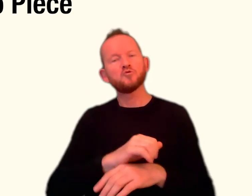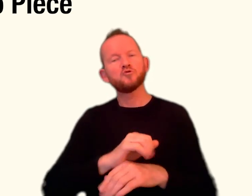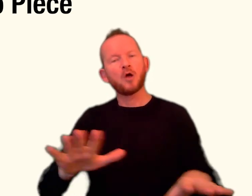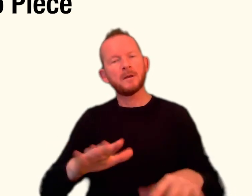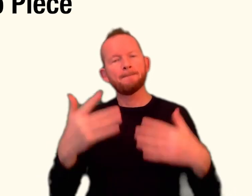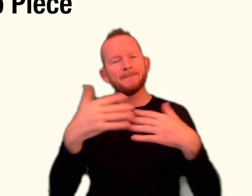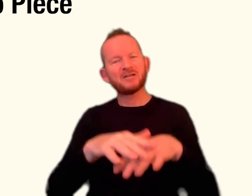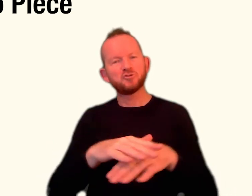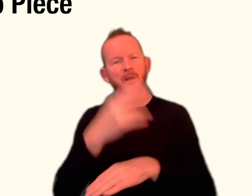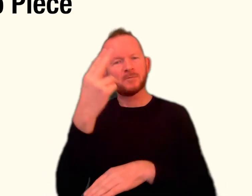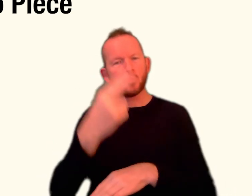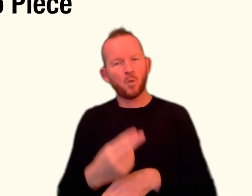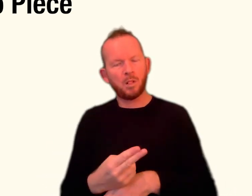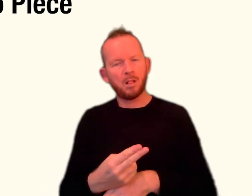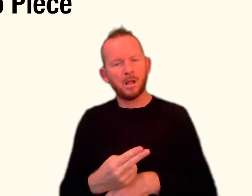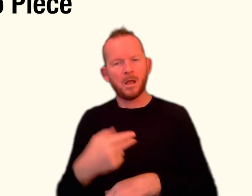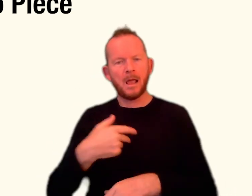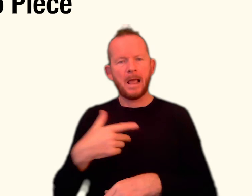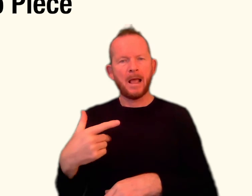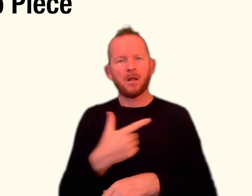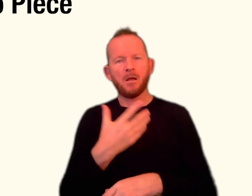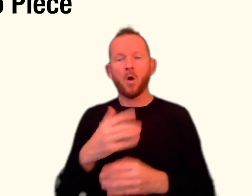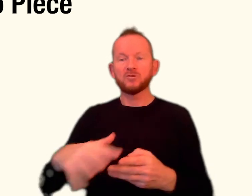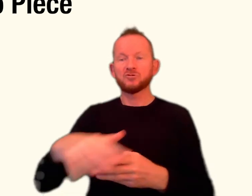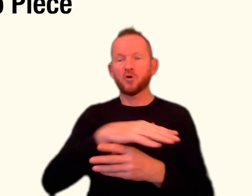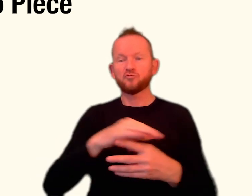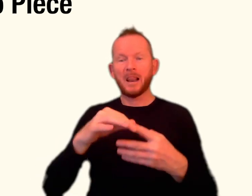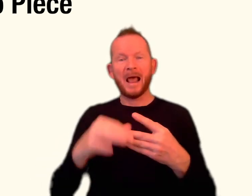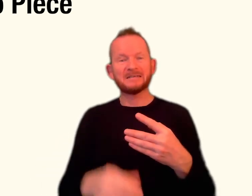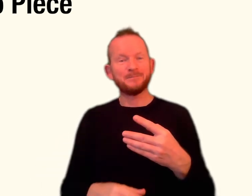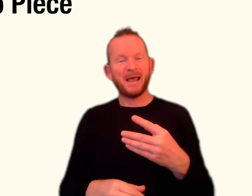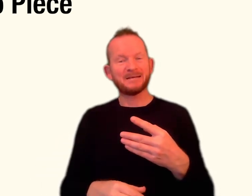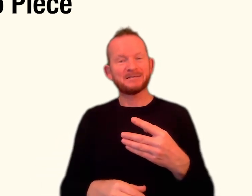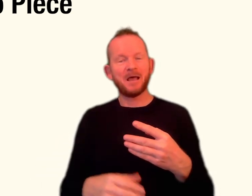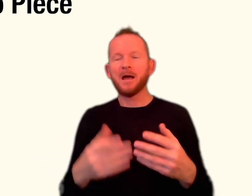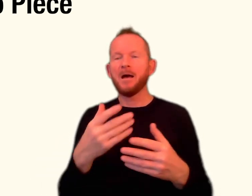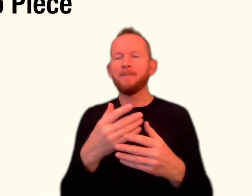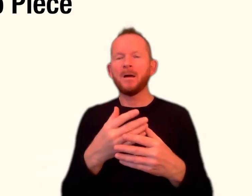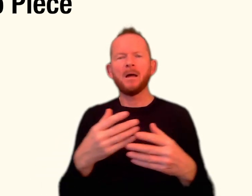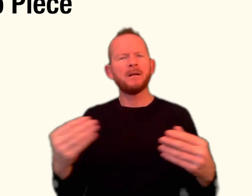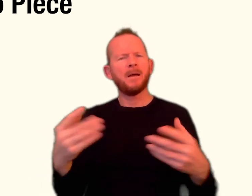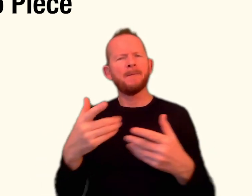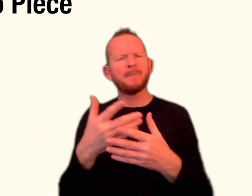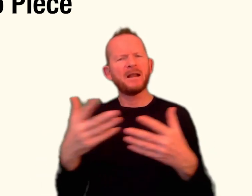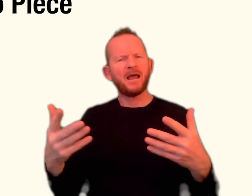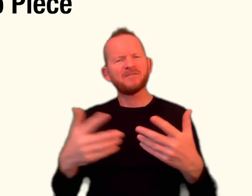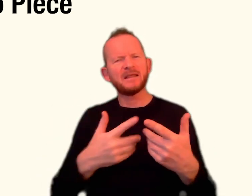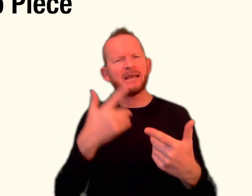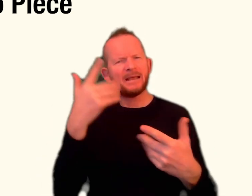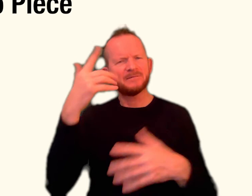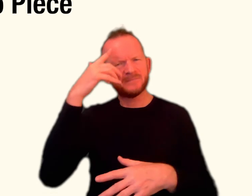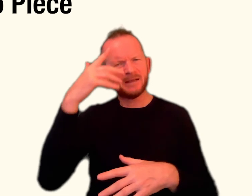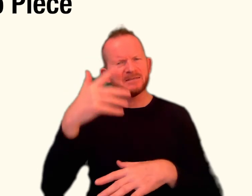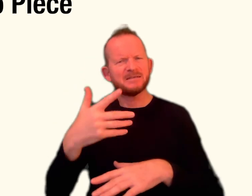school where I got all the social aspects, but I didn't get much of the educational aspects. But I have